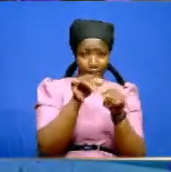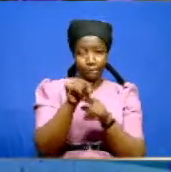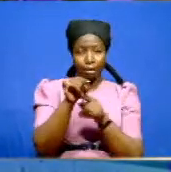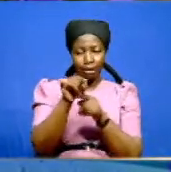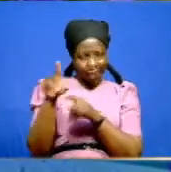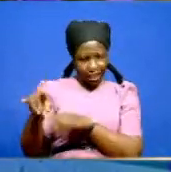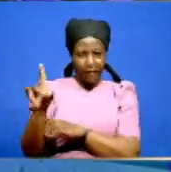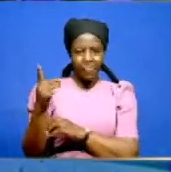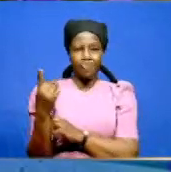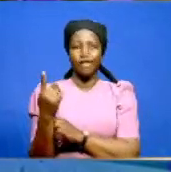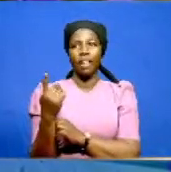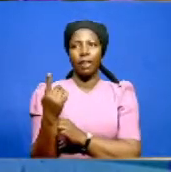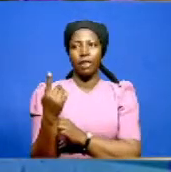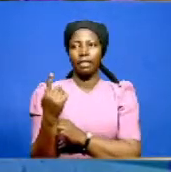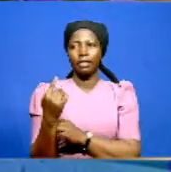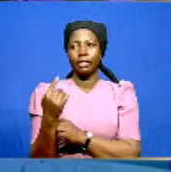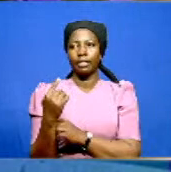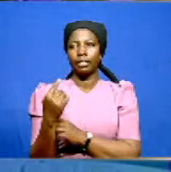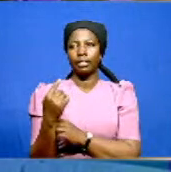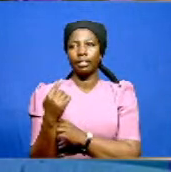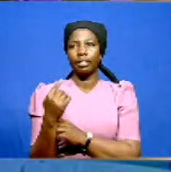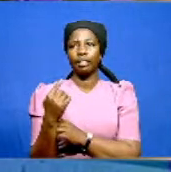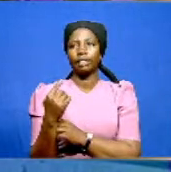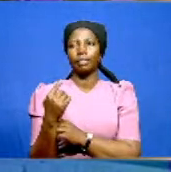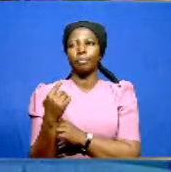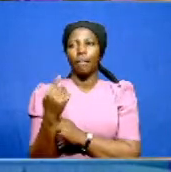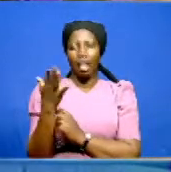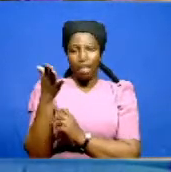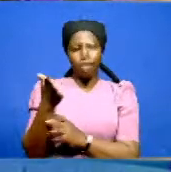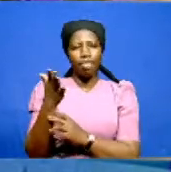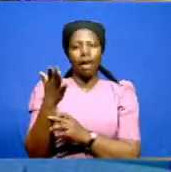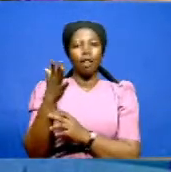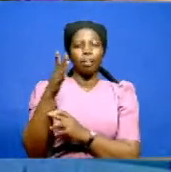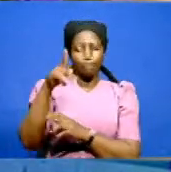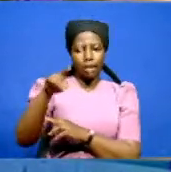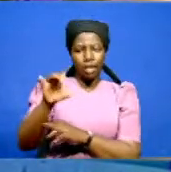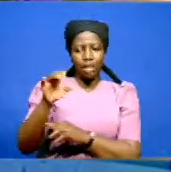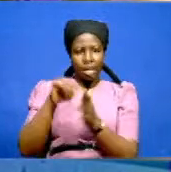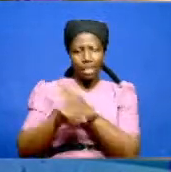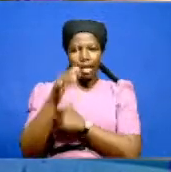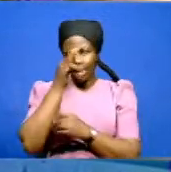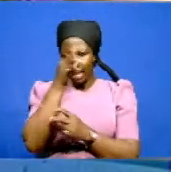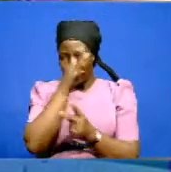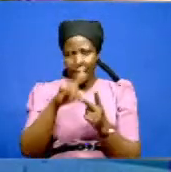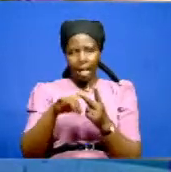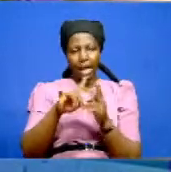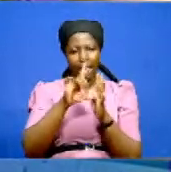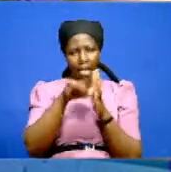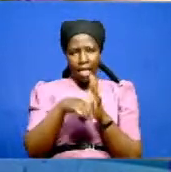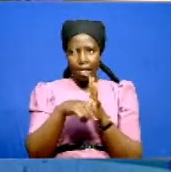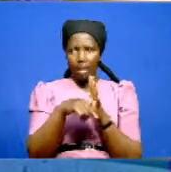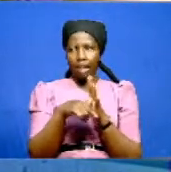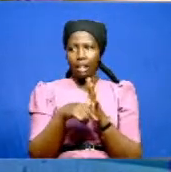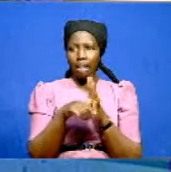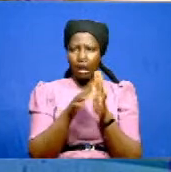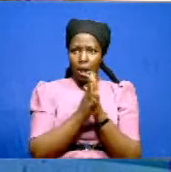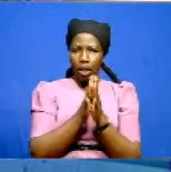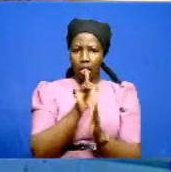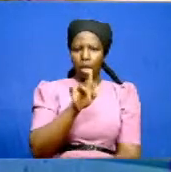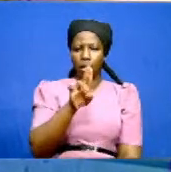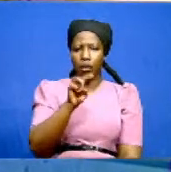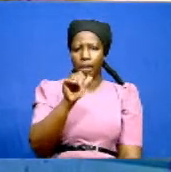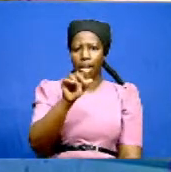him. He was the PC in Nyeri, late Andrew Manga, late Sam Ogembo. The rest is